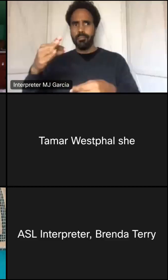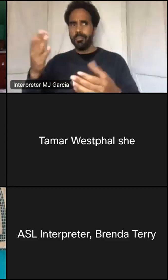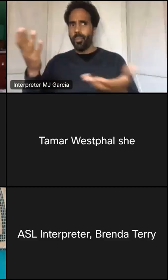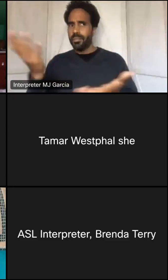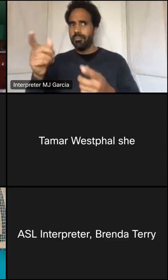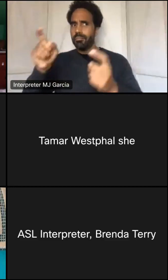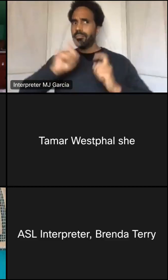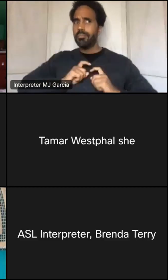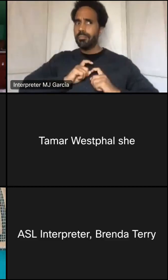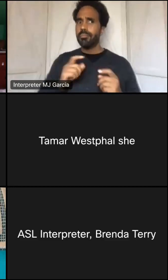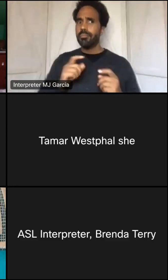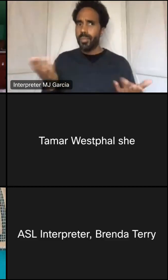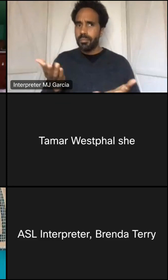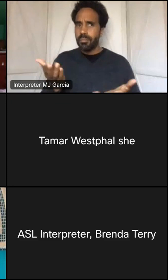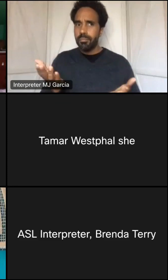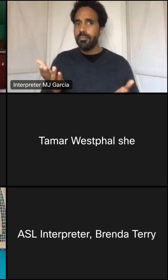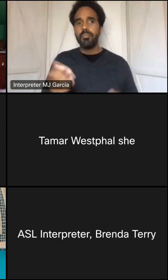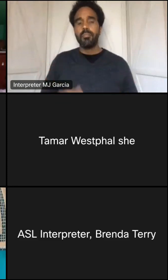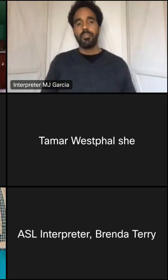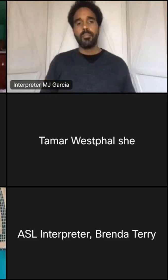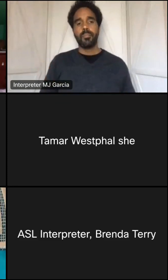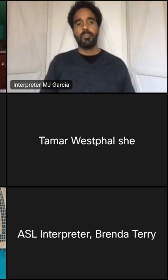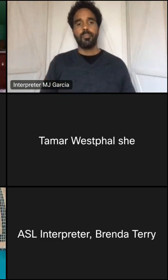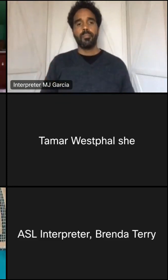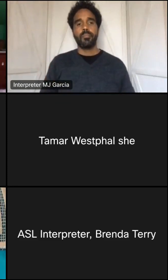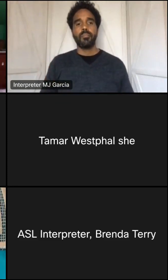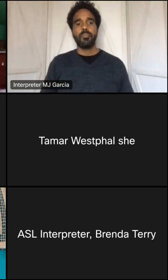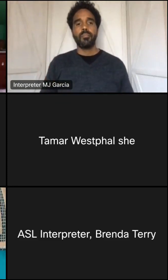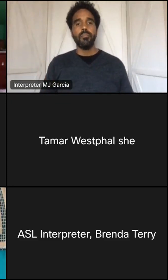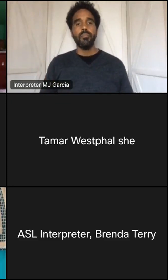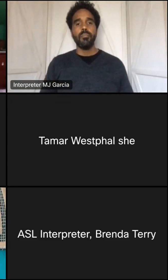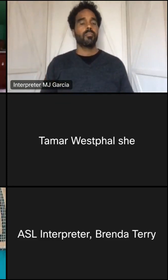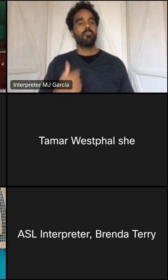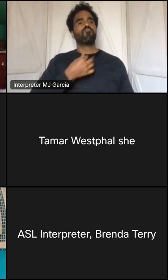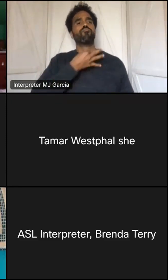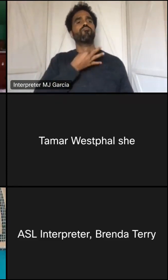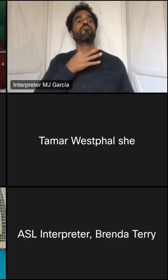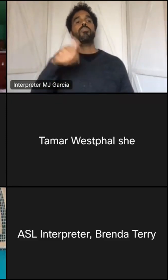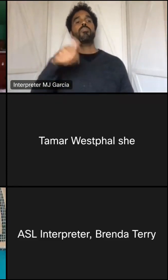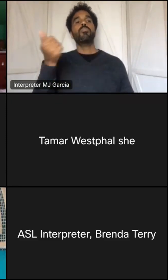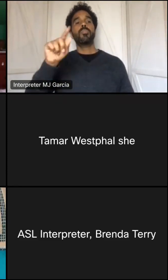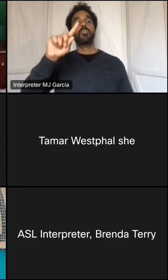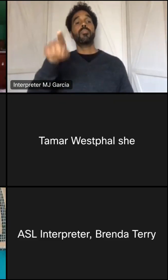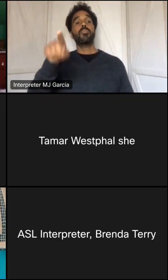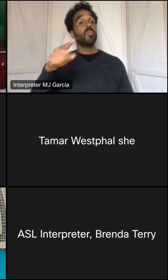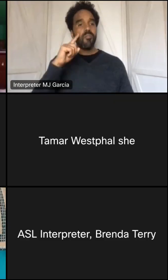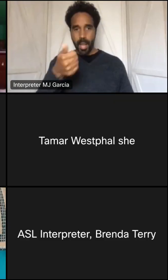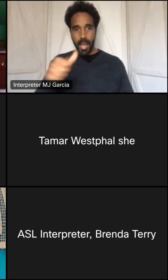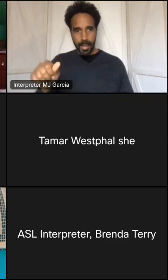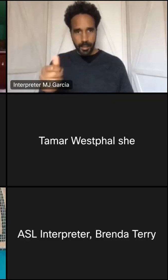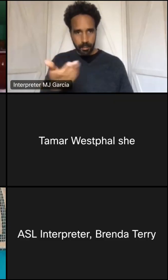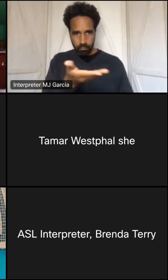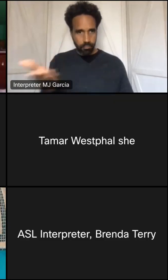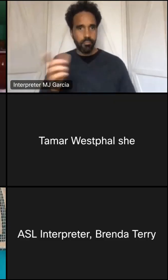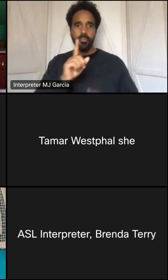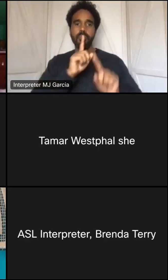back? I wanted to actually just pose a question for any of you to respond to, and